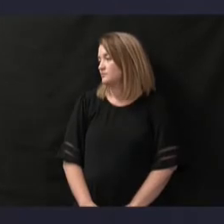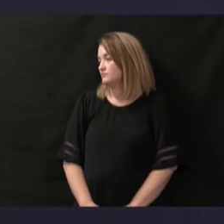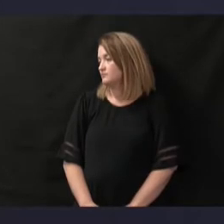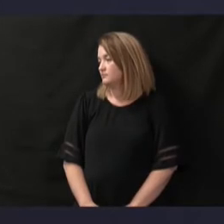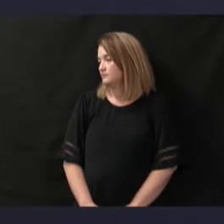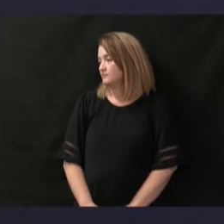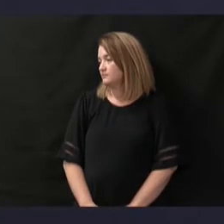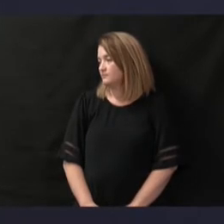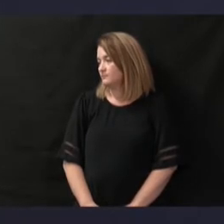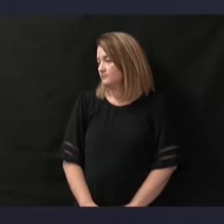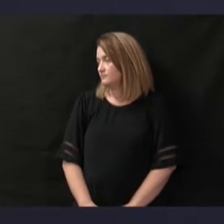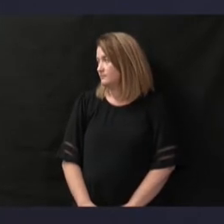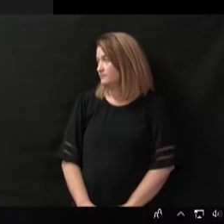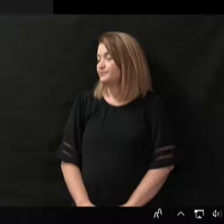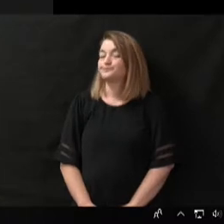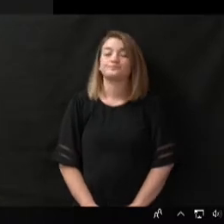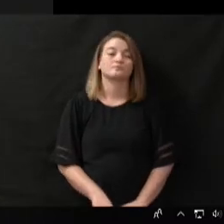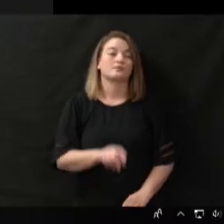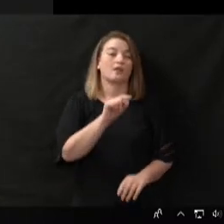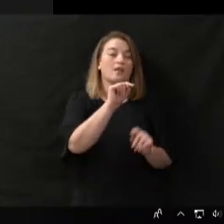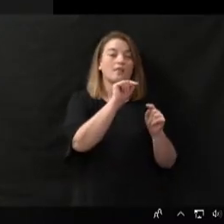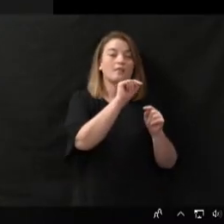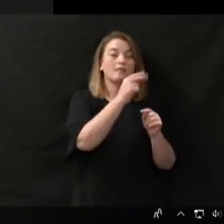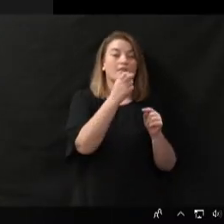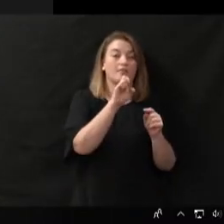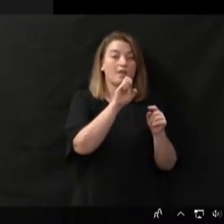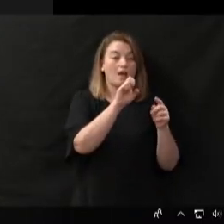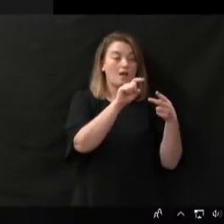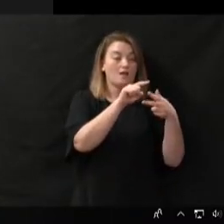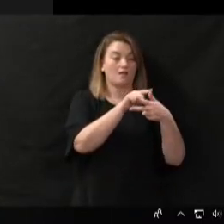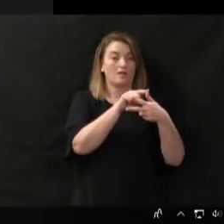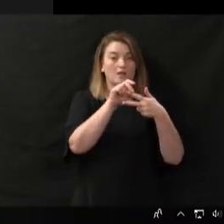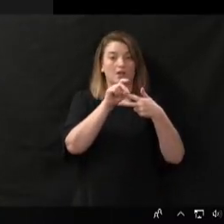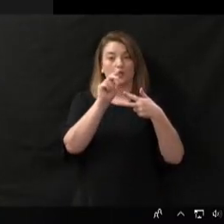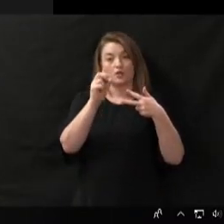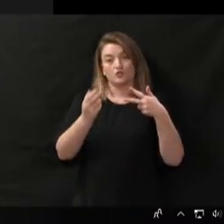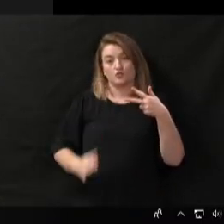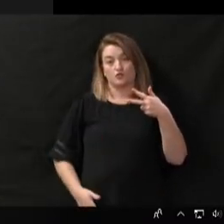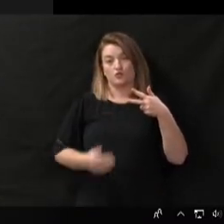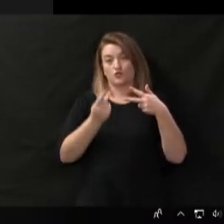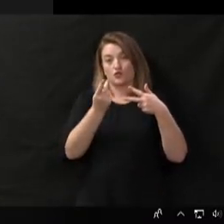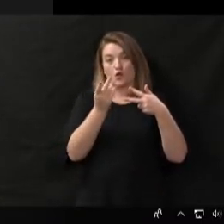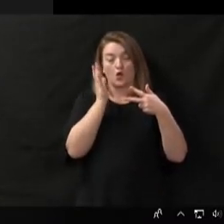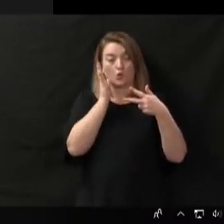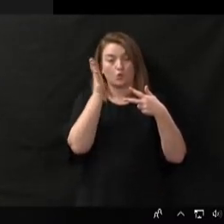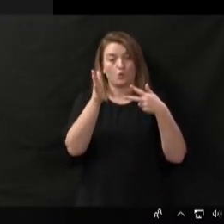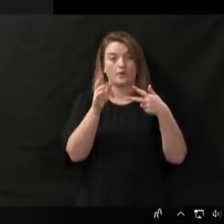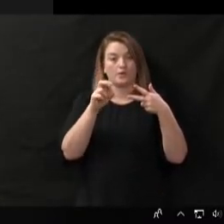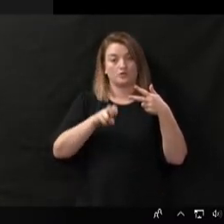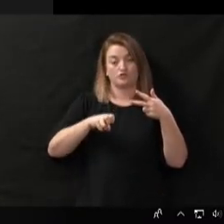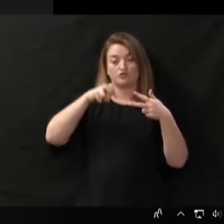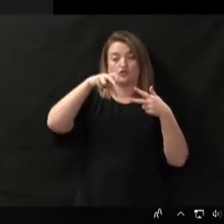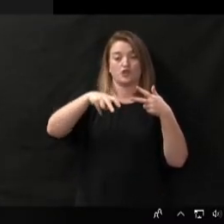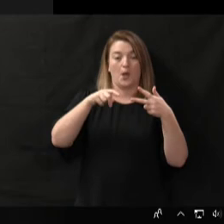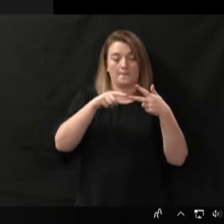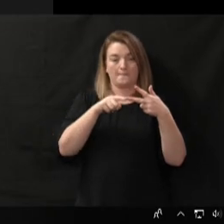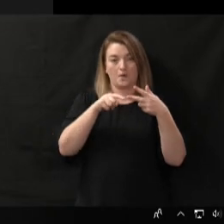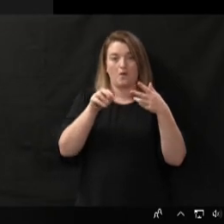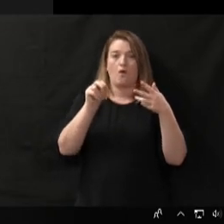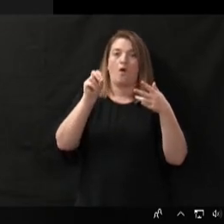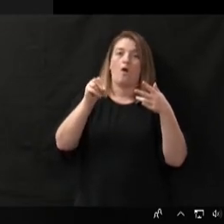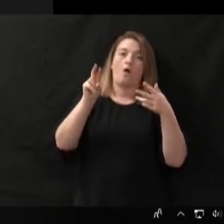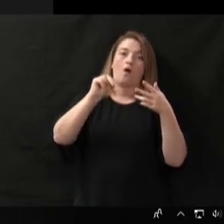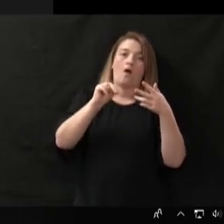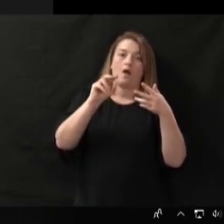we go. The dog will jump on the bed. So in this one, it would be the dog